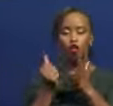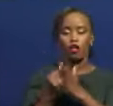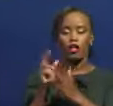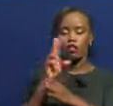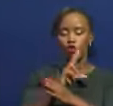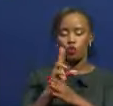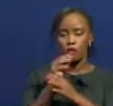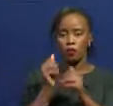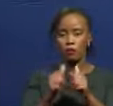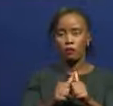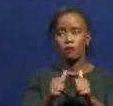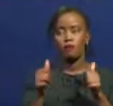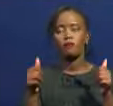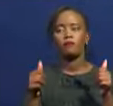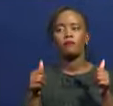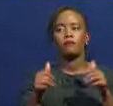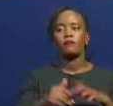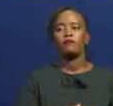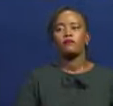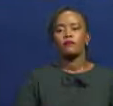use.